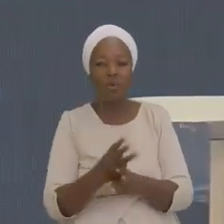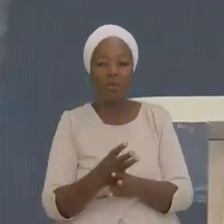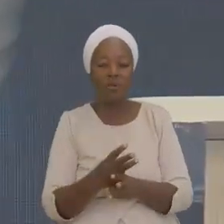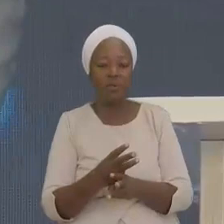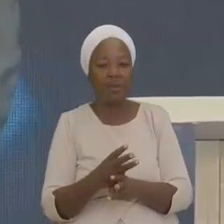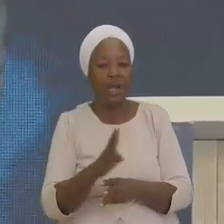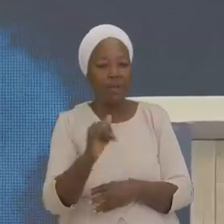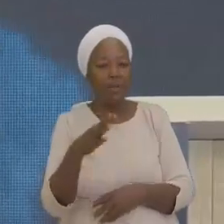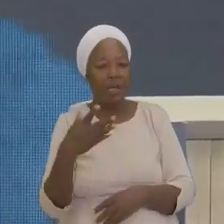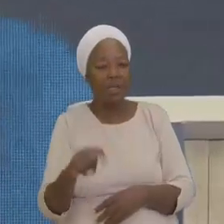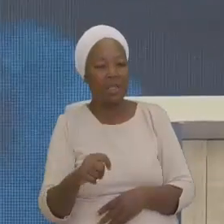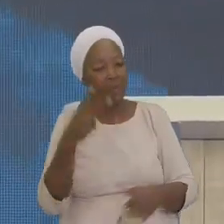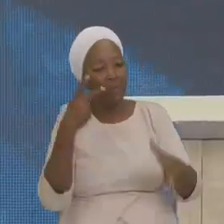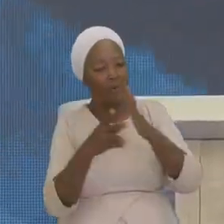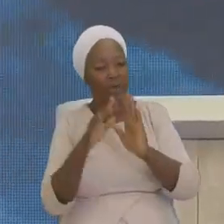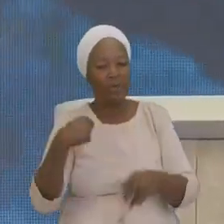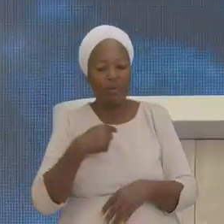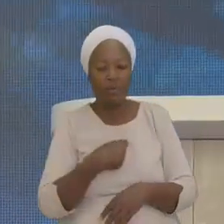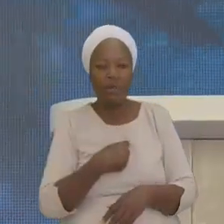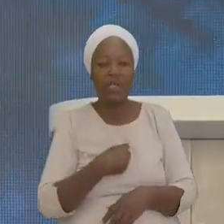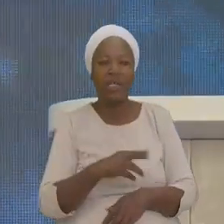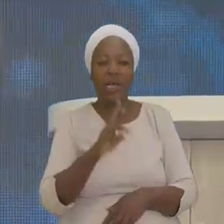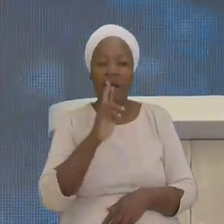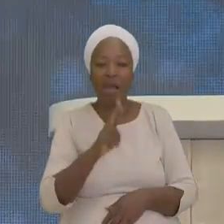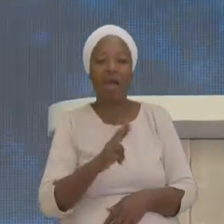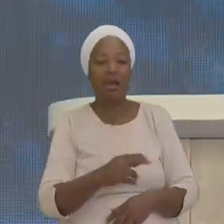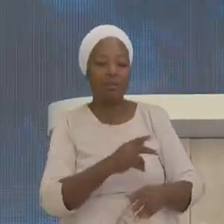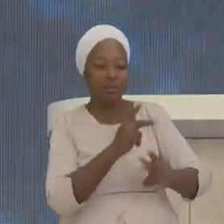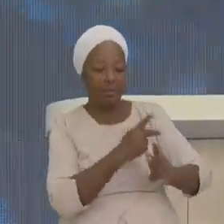By the prophet, we are preserved.